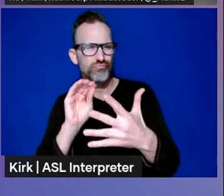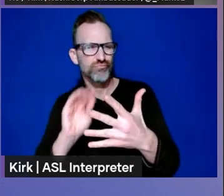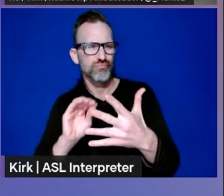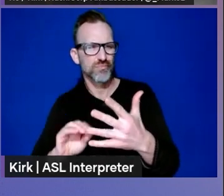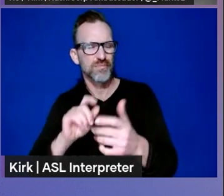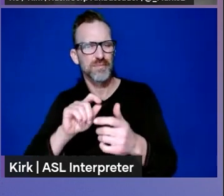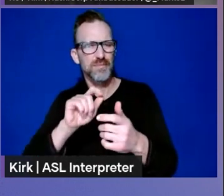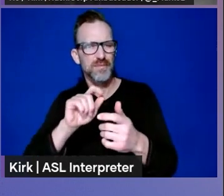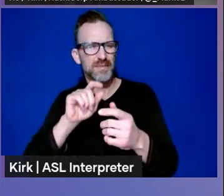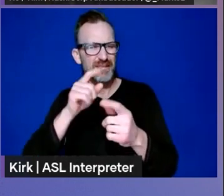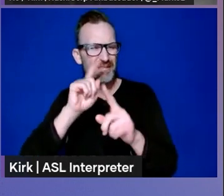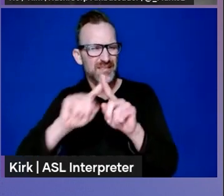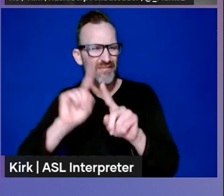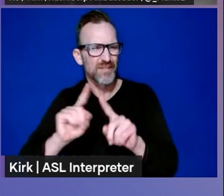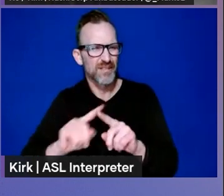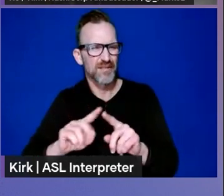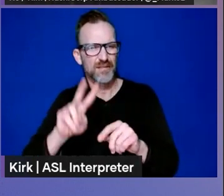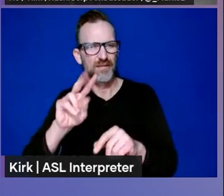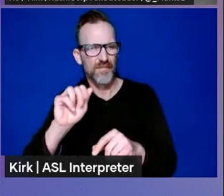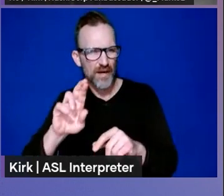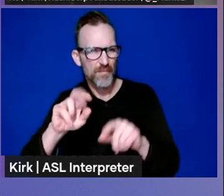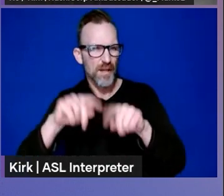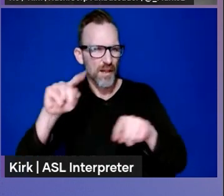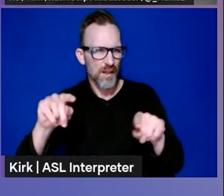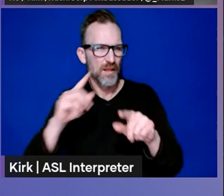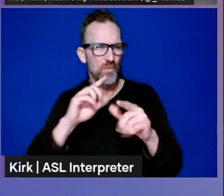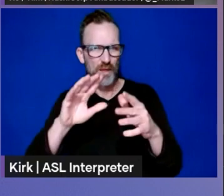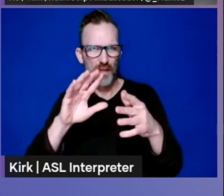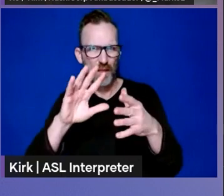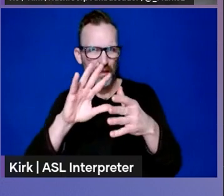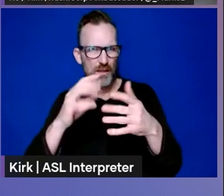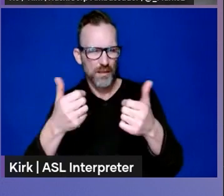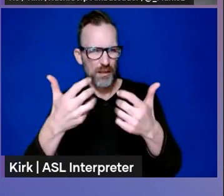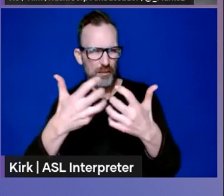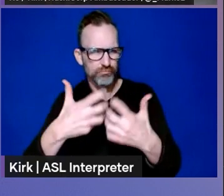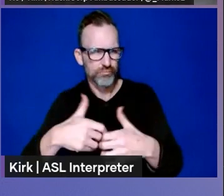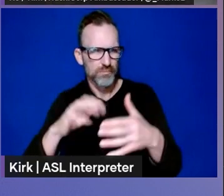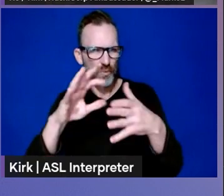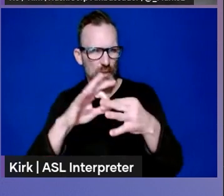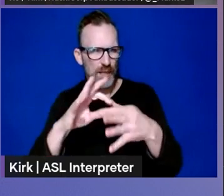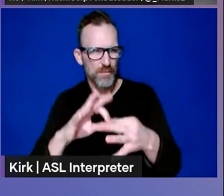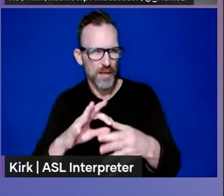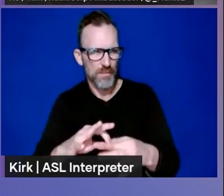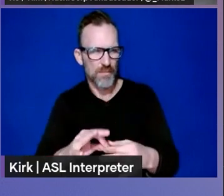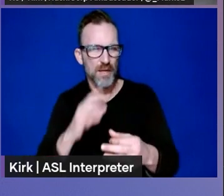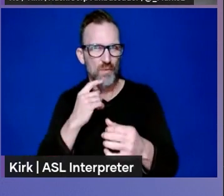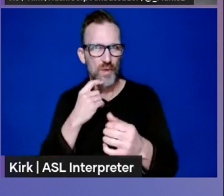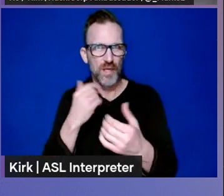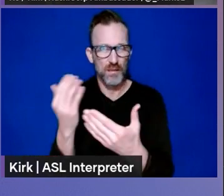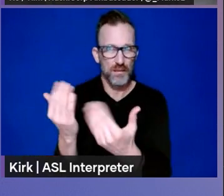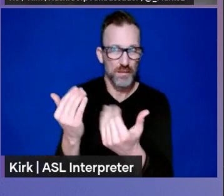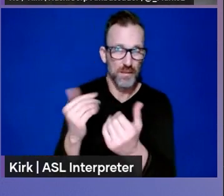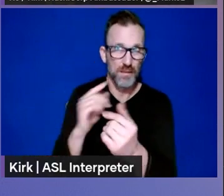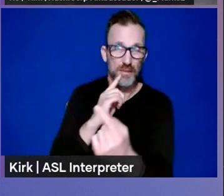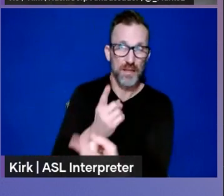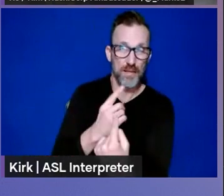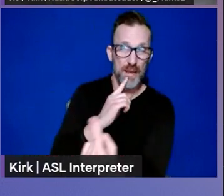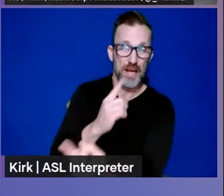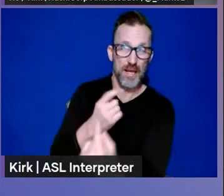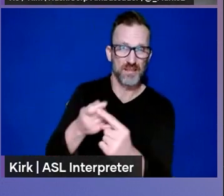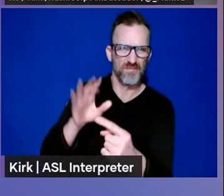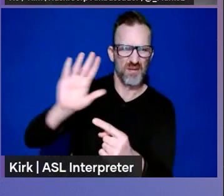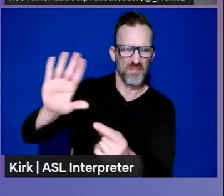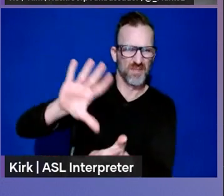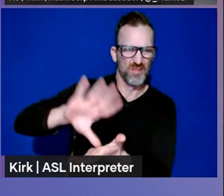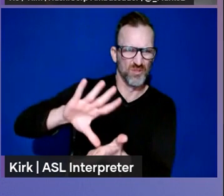needs to connect to, so where it will find its server and receive commands from. So let's give it a couple